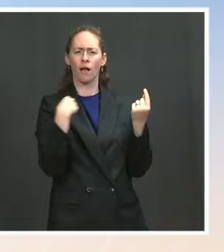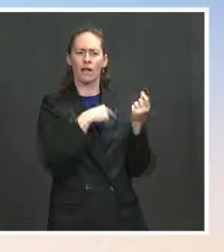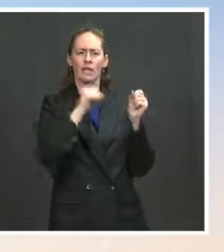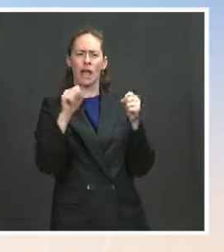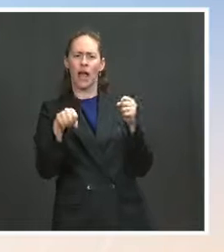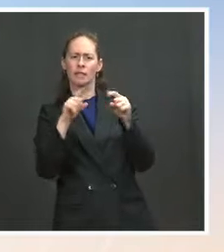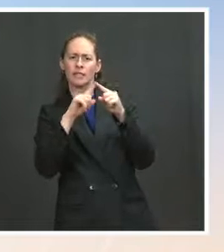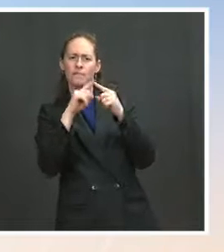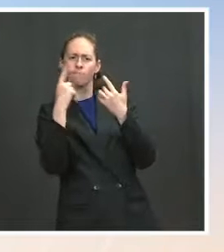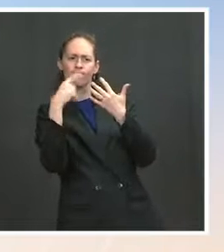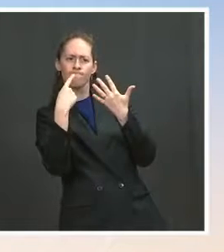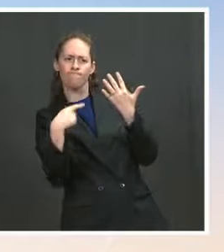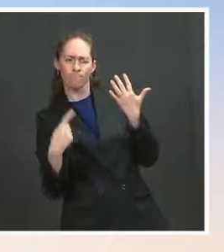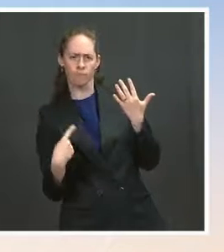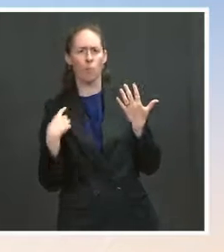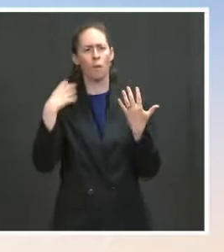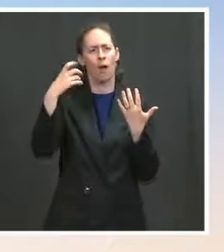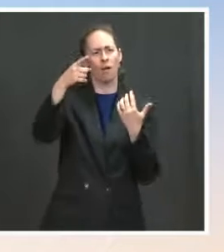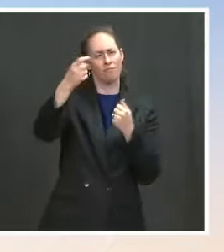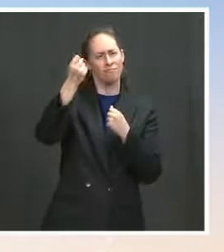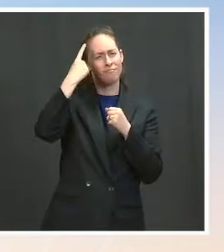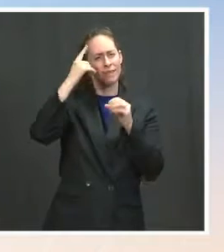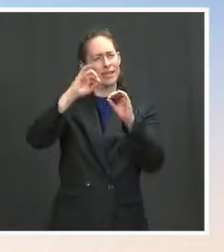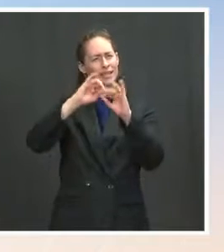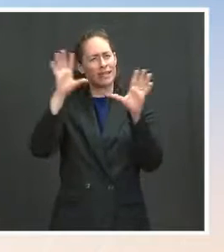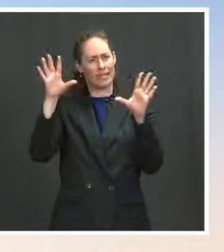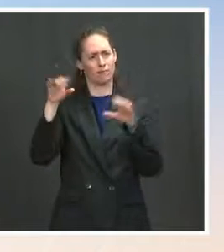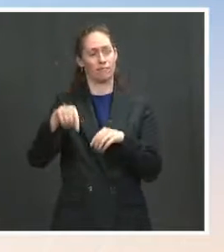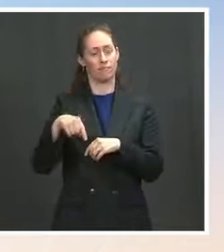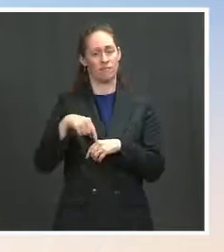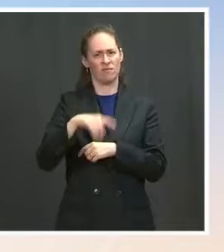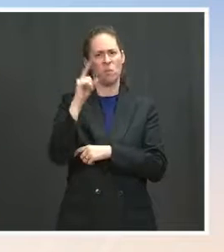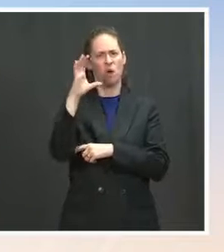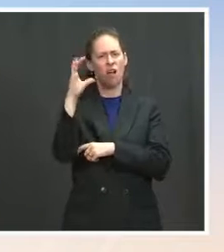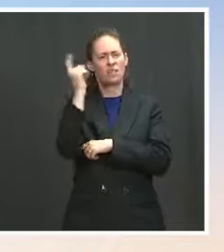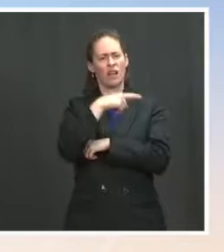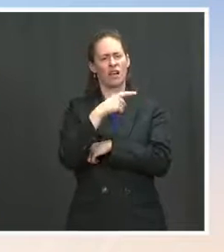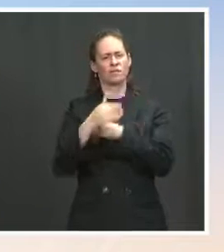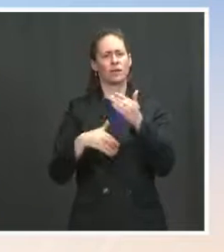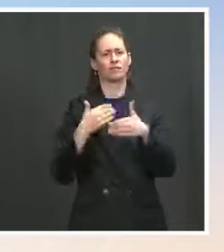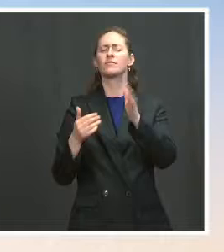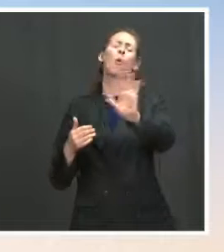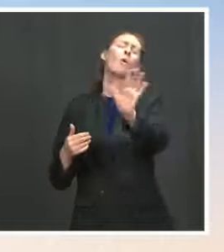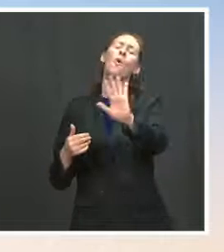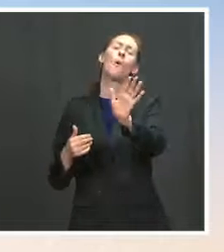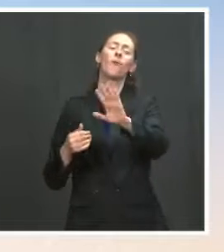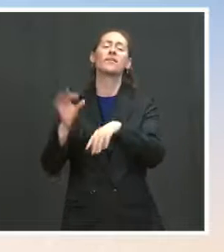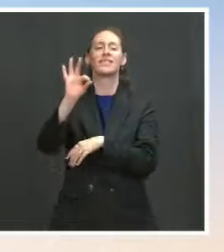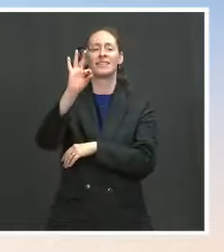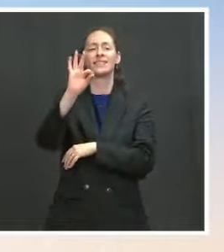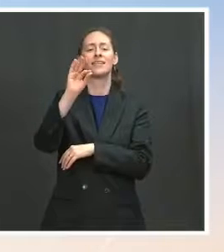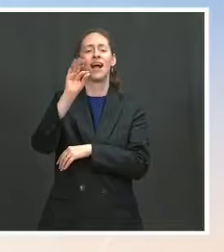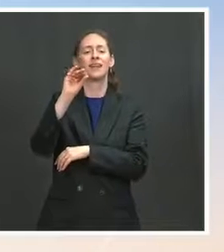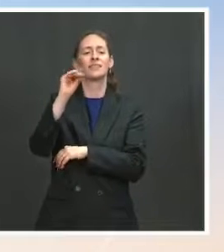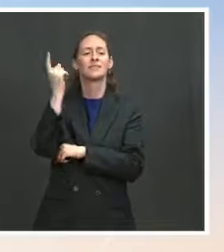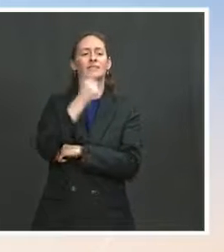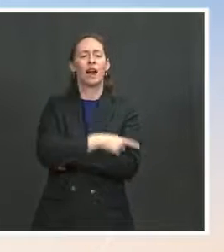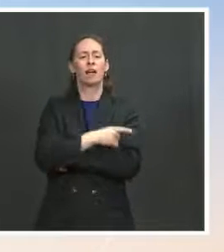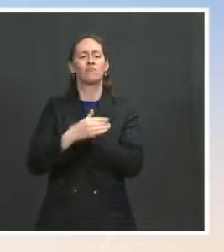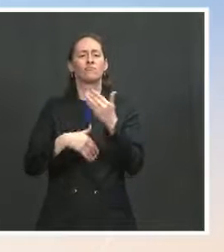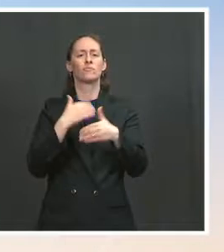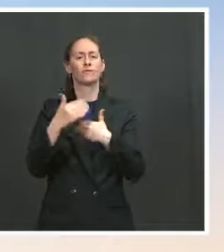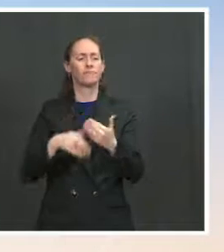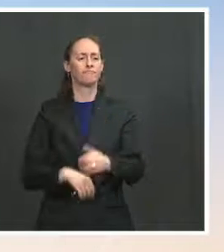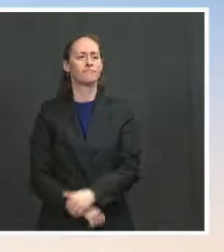And that's a 100-day process, and we'll look forward to providing more when that, or 90 days, sorry, when it's concluded. Can you speak at all to the Vanity Fair report